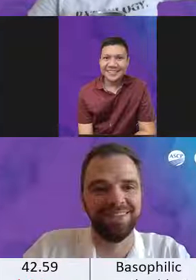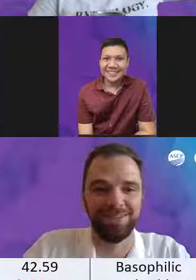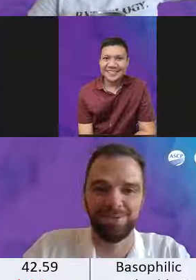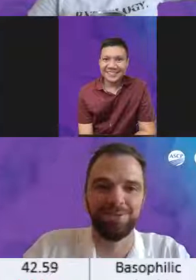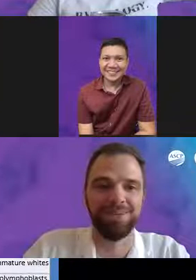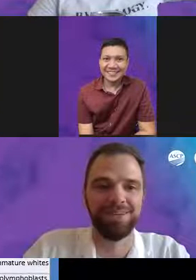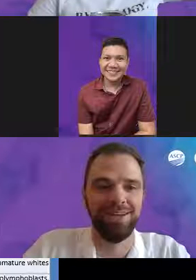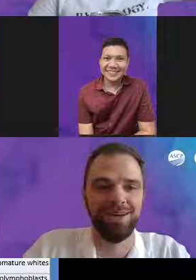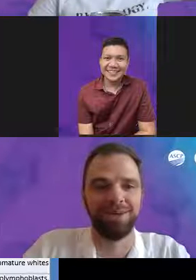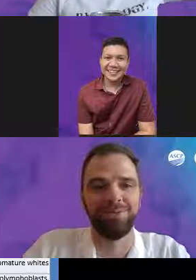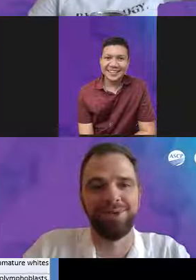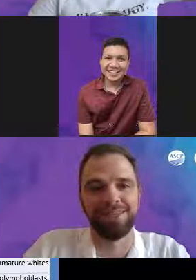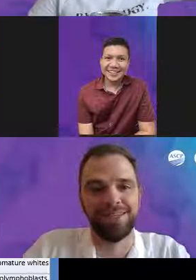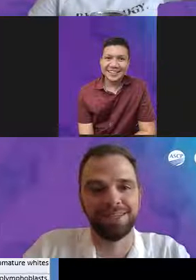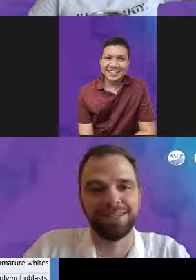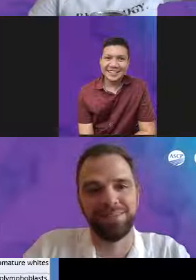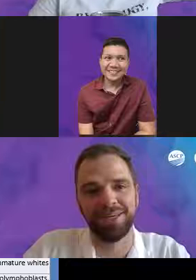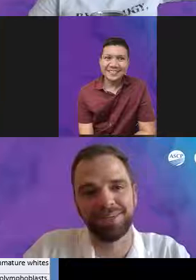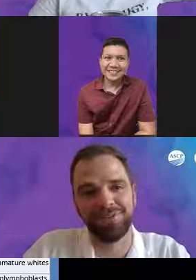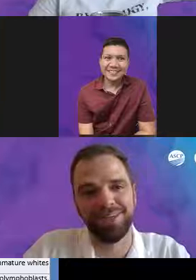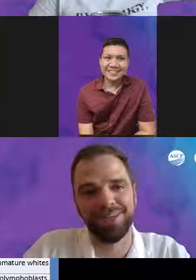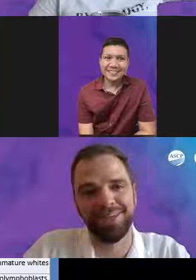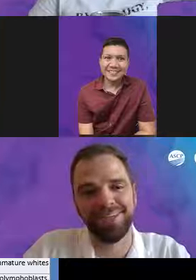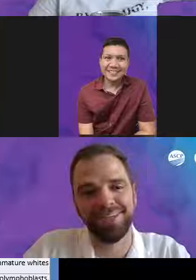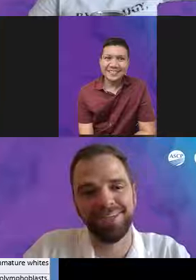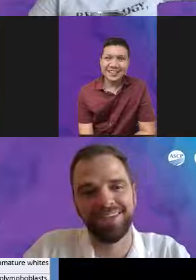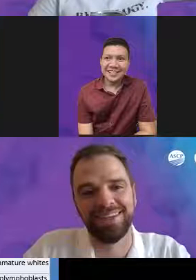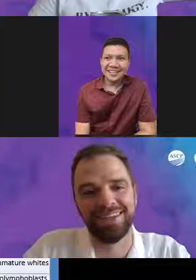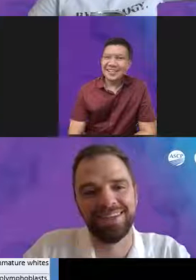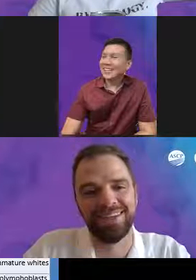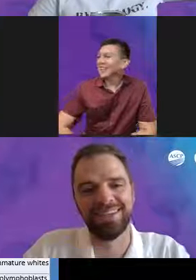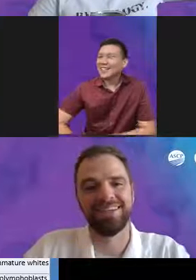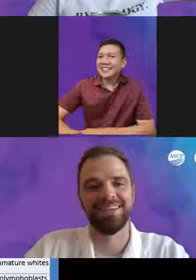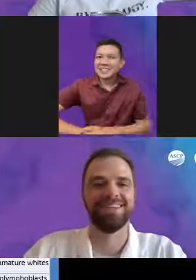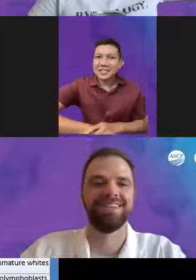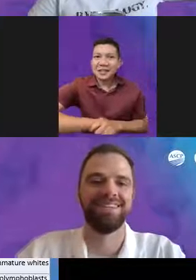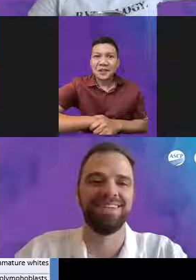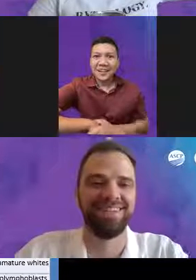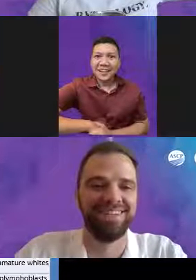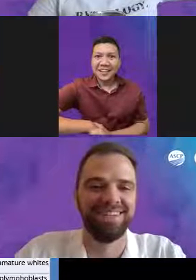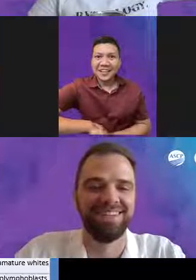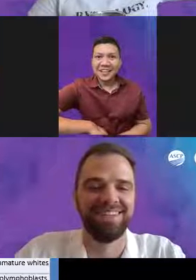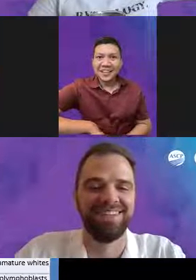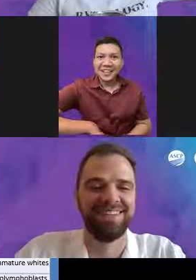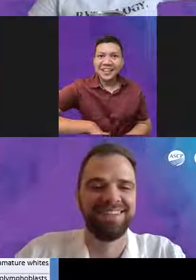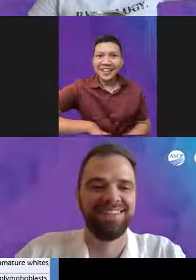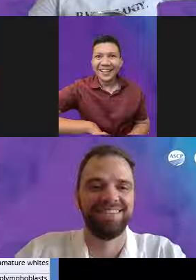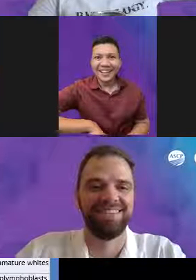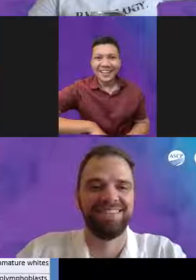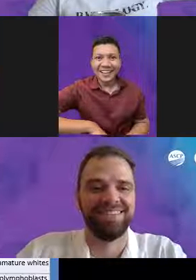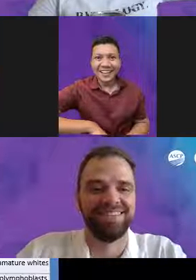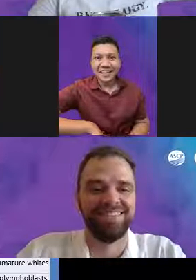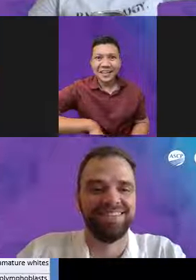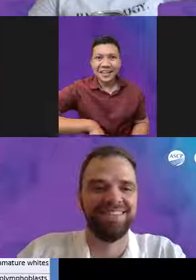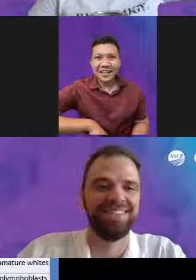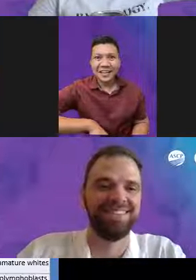all. All right. Are you ready to take us to the bench, Tiffany? I am. Carlo, you are going to be